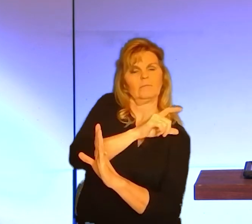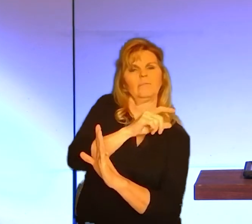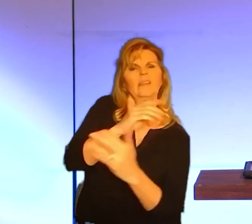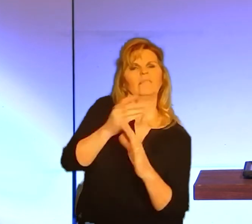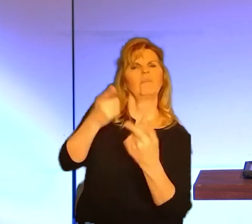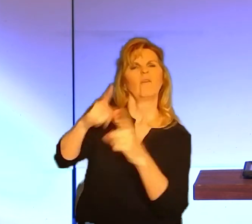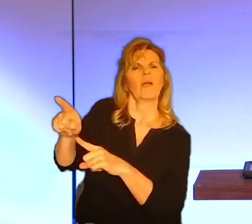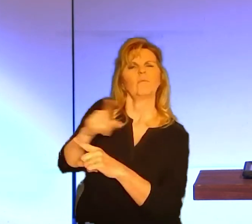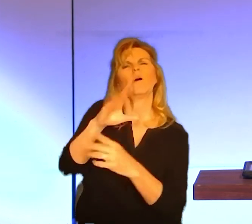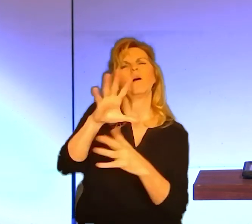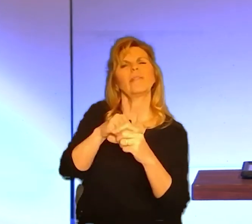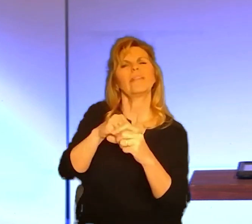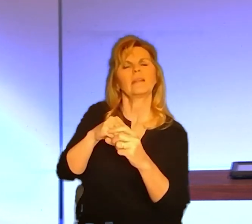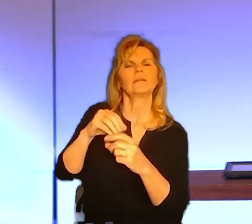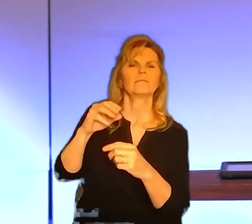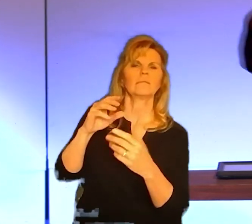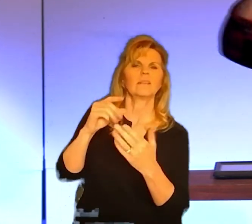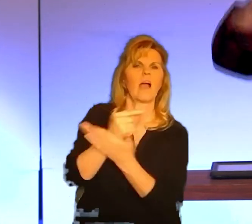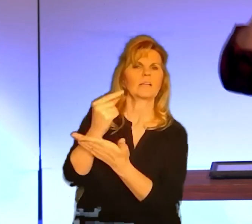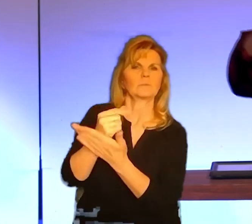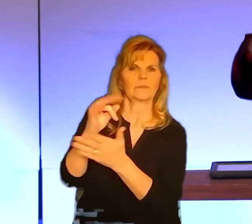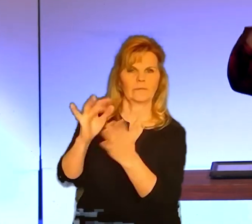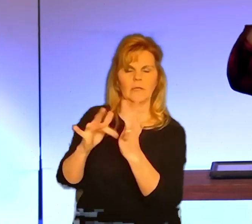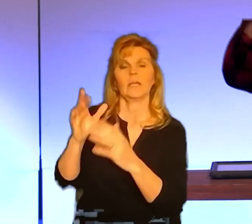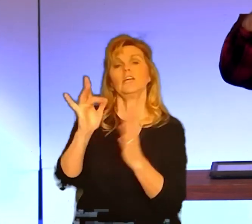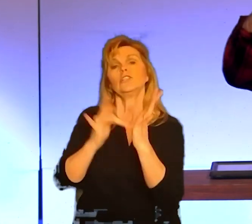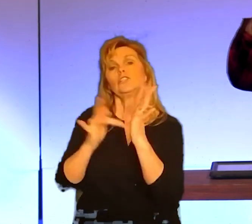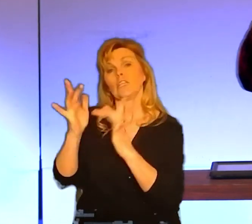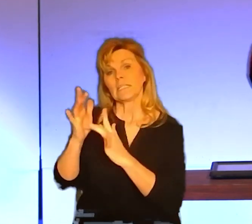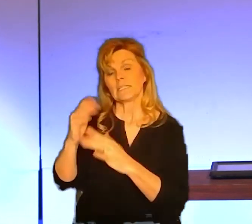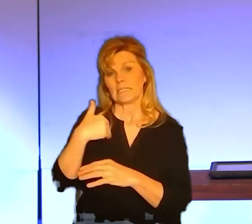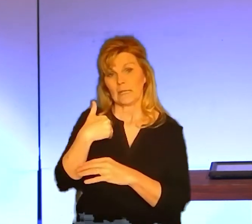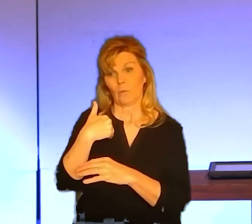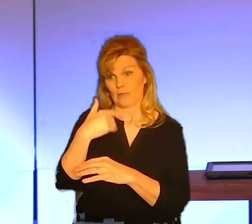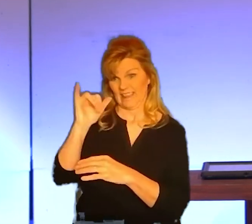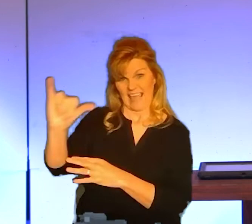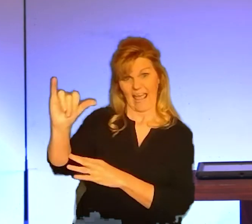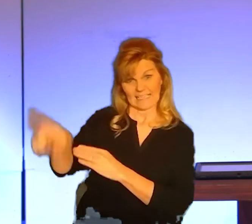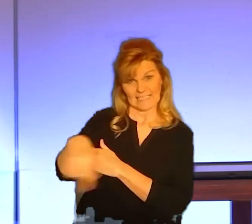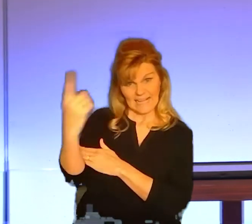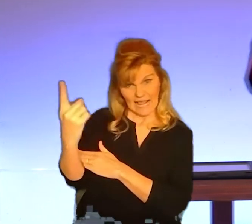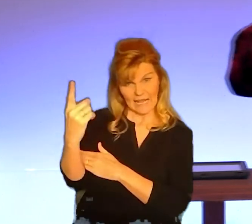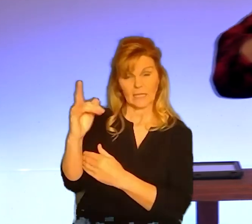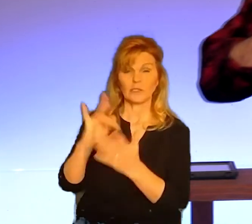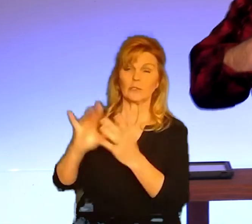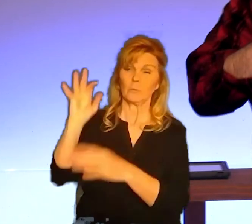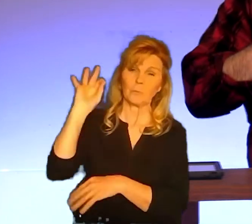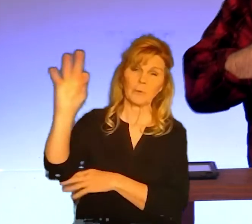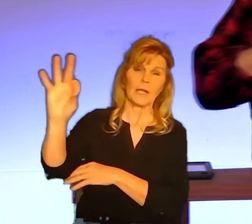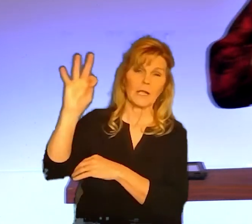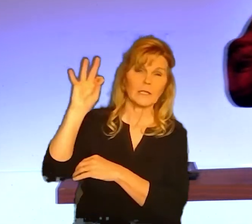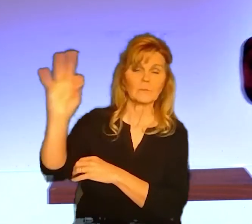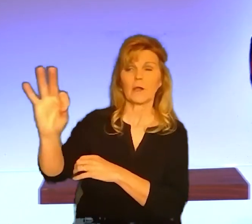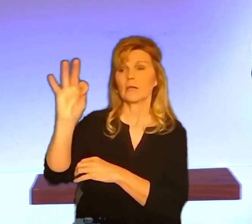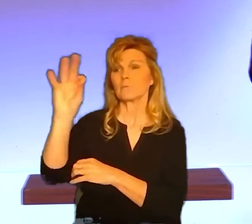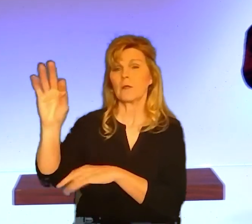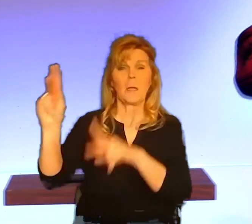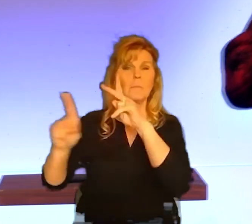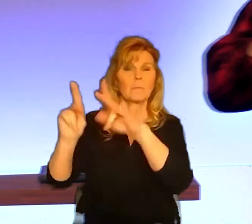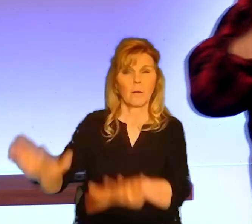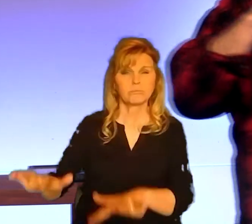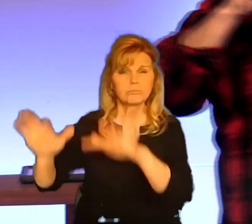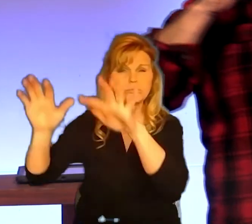different parts of the Gospels, Jesus had like this full day of ministry. He was like ministering to people. There